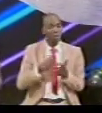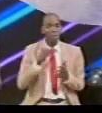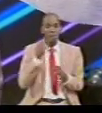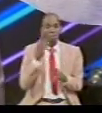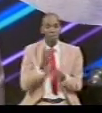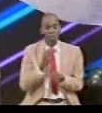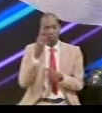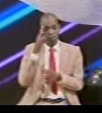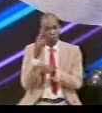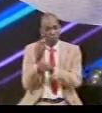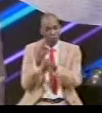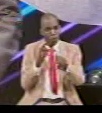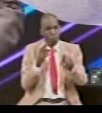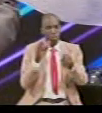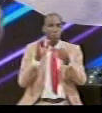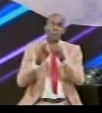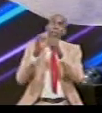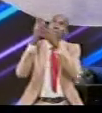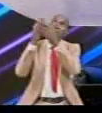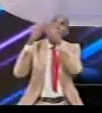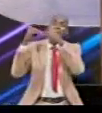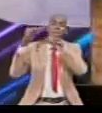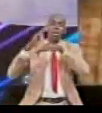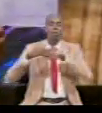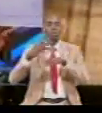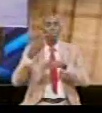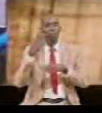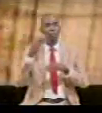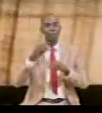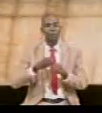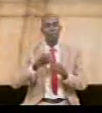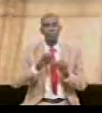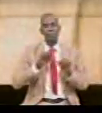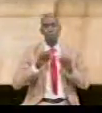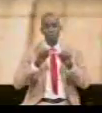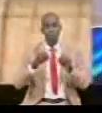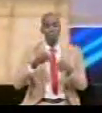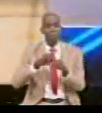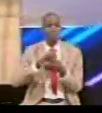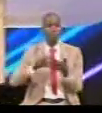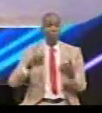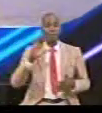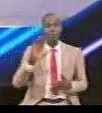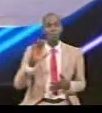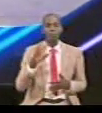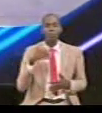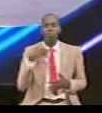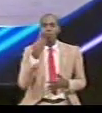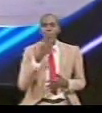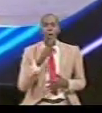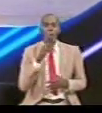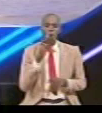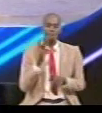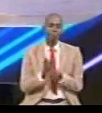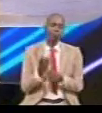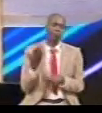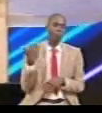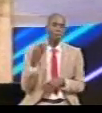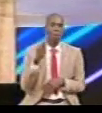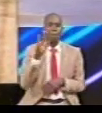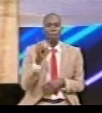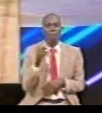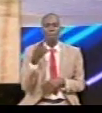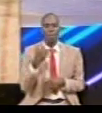you in heaven. Look at verse 5. In verse 5, who are kept by the